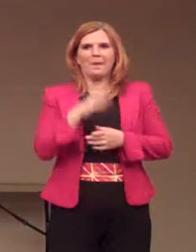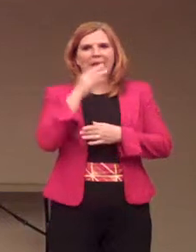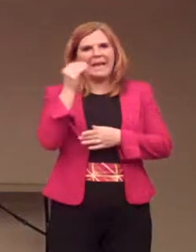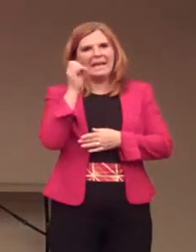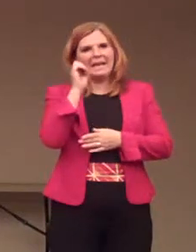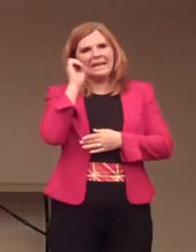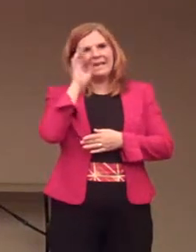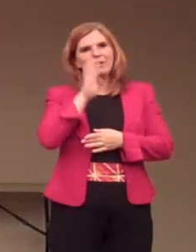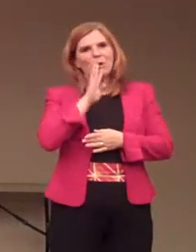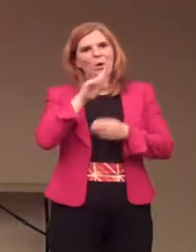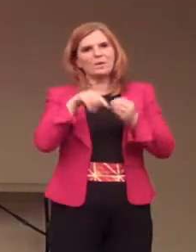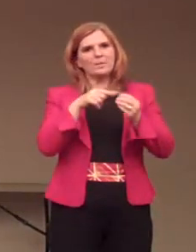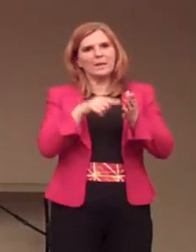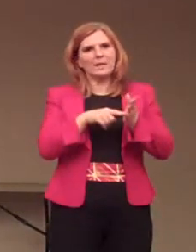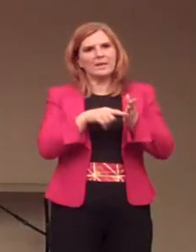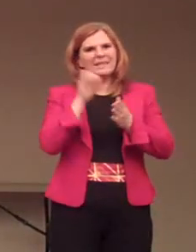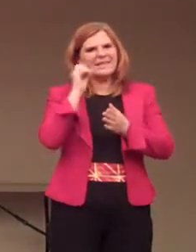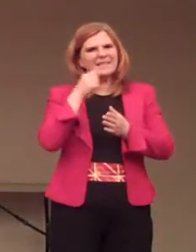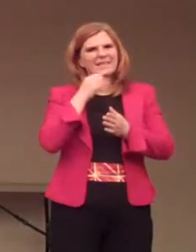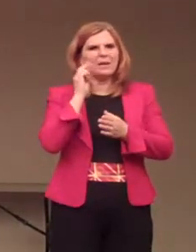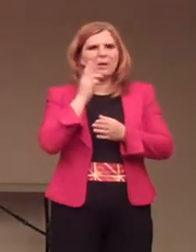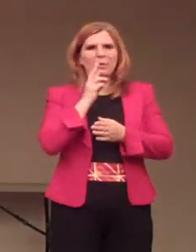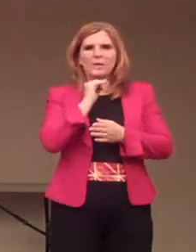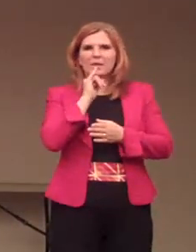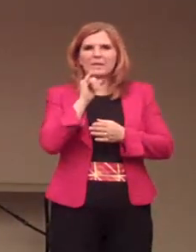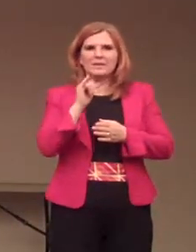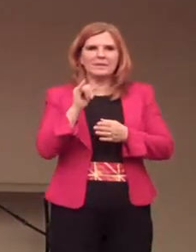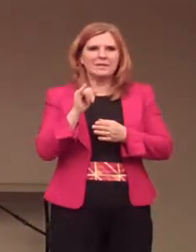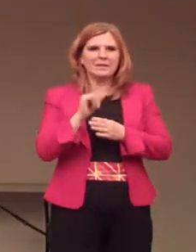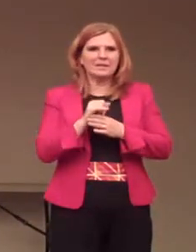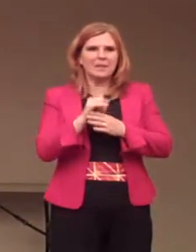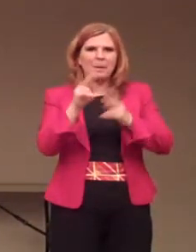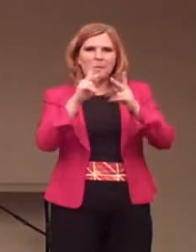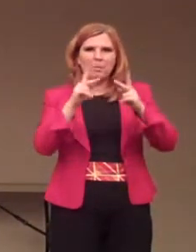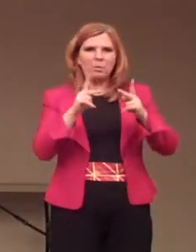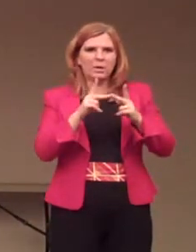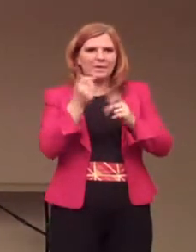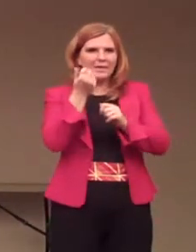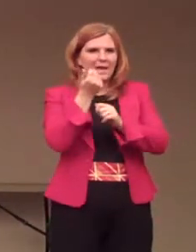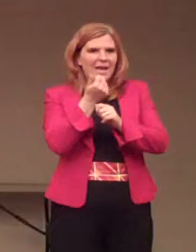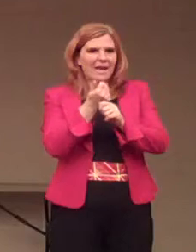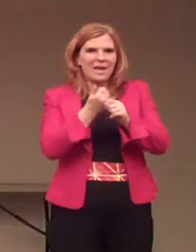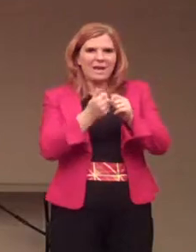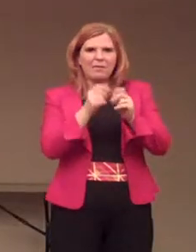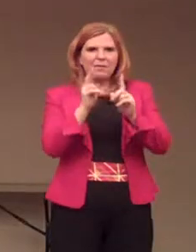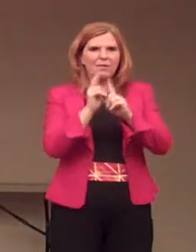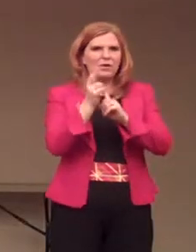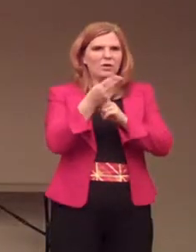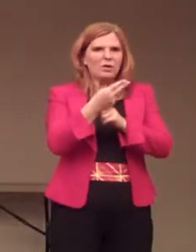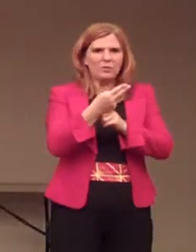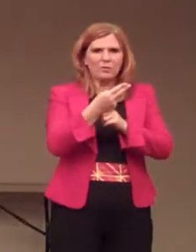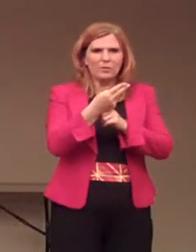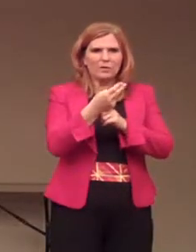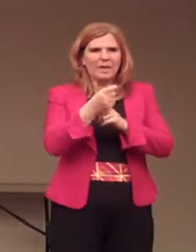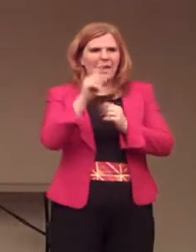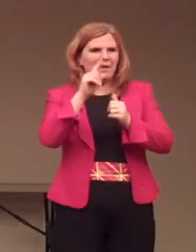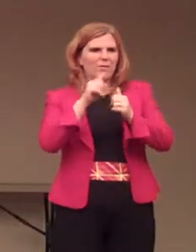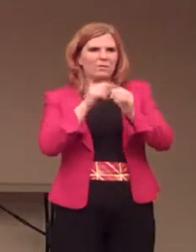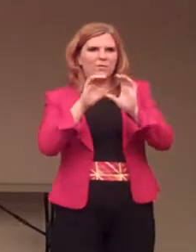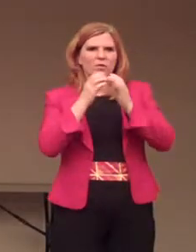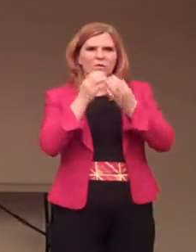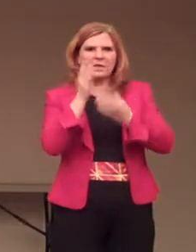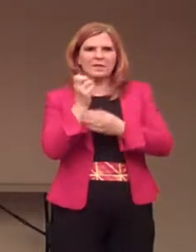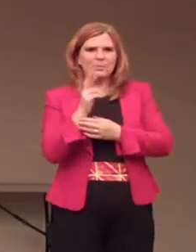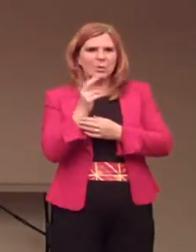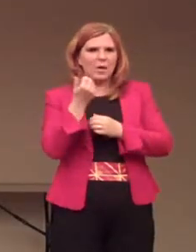And he talks about this. He said Wheeling is this brash place. Every inn, every rooming house, every first-class